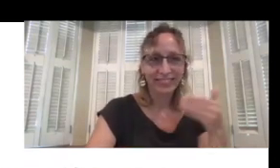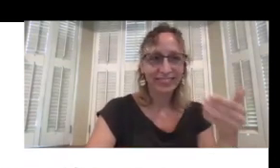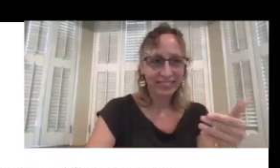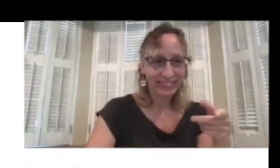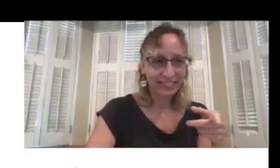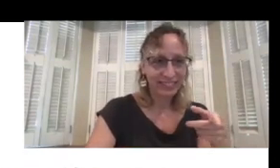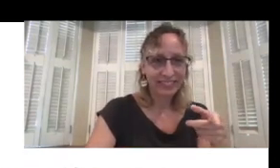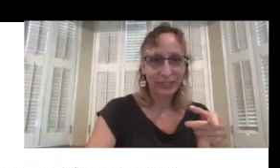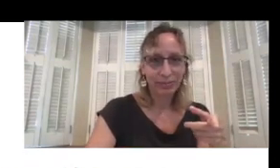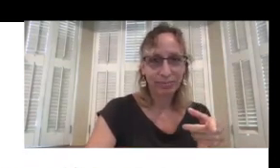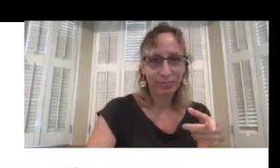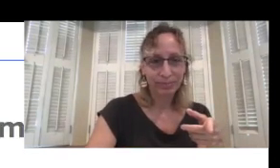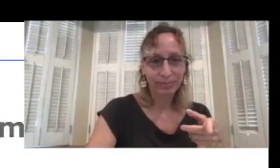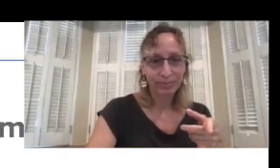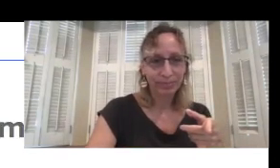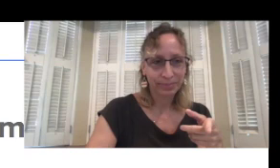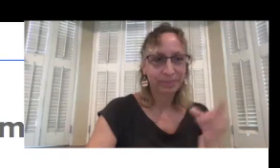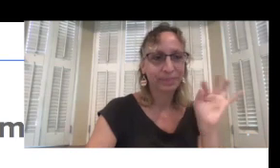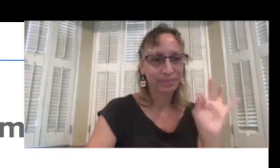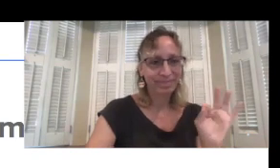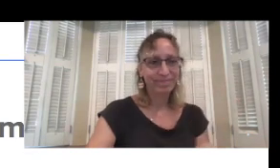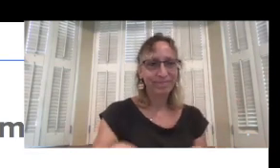shift to the next myth.